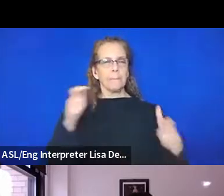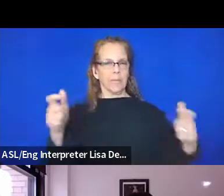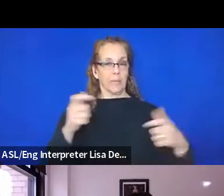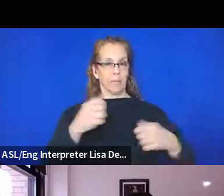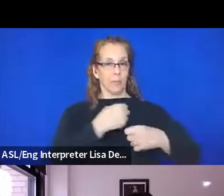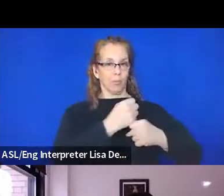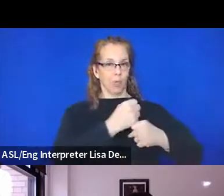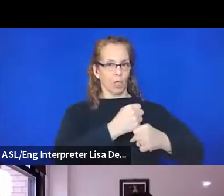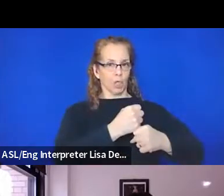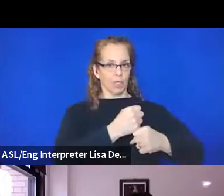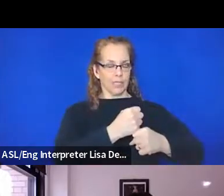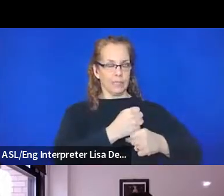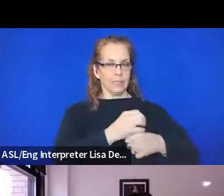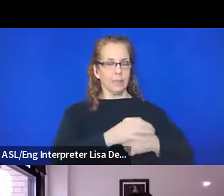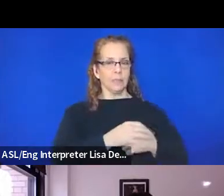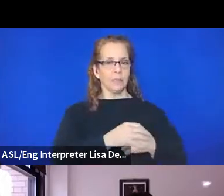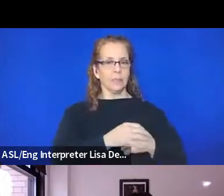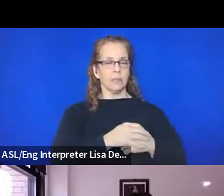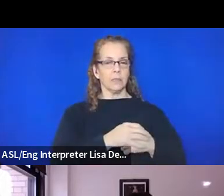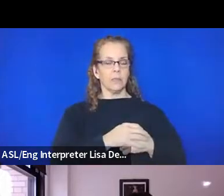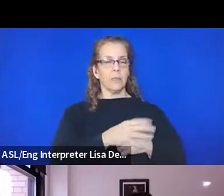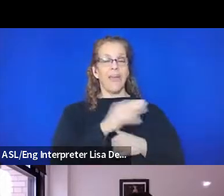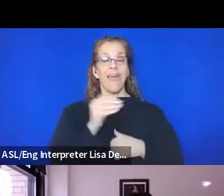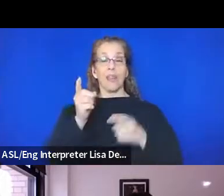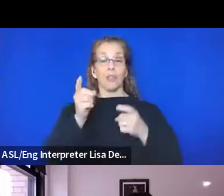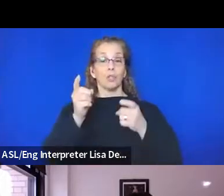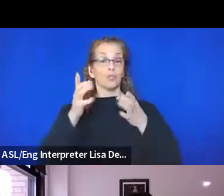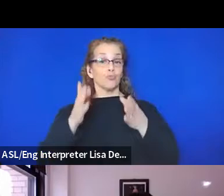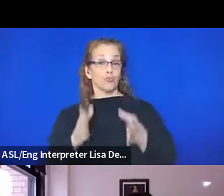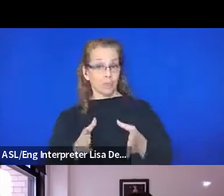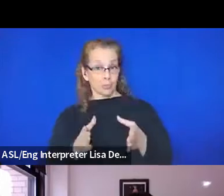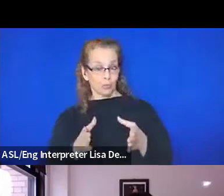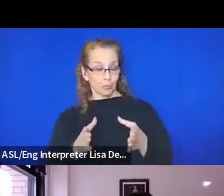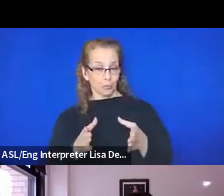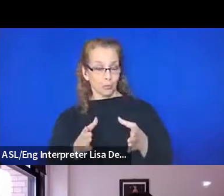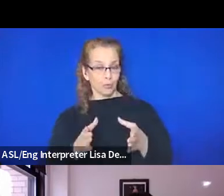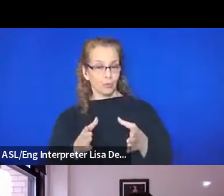production, and the director of that production is